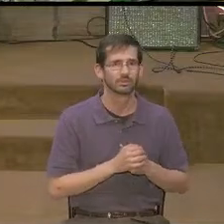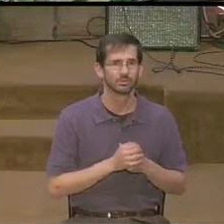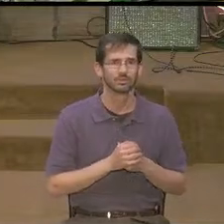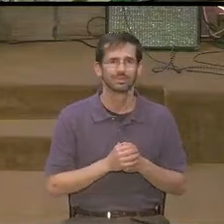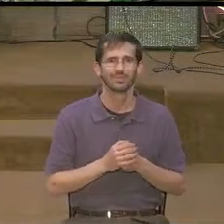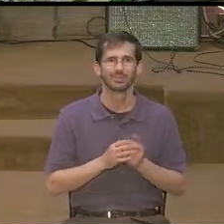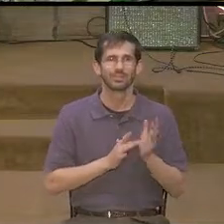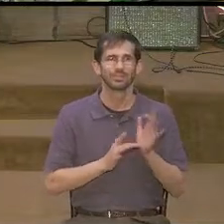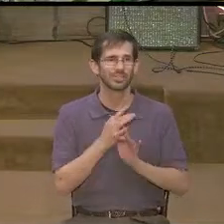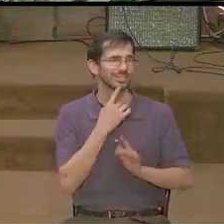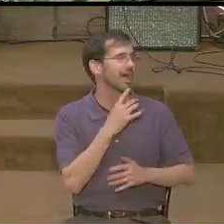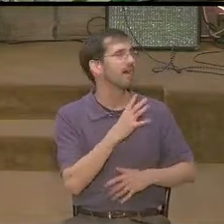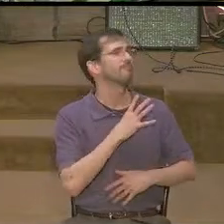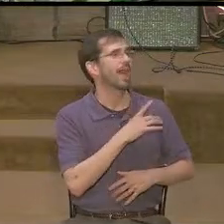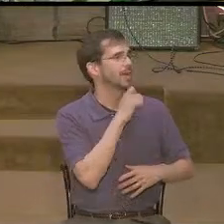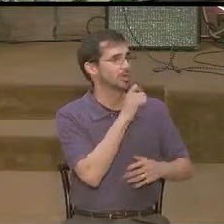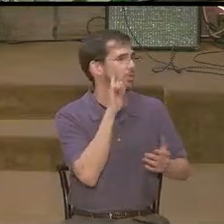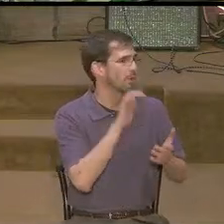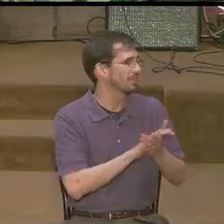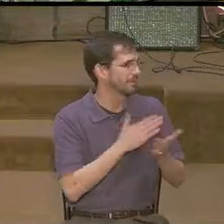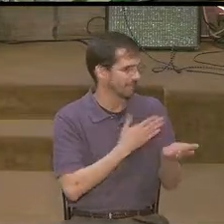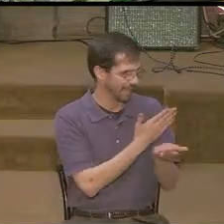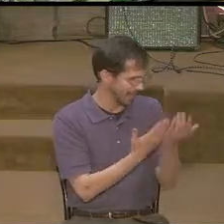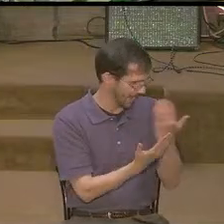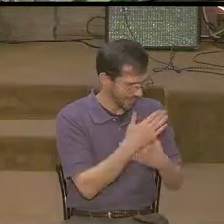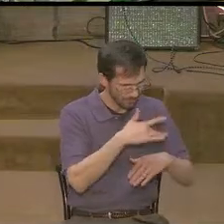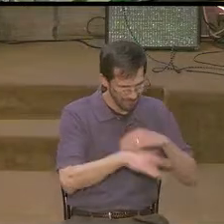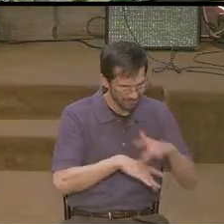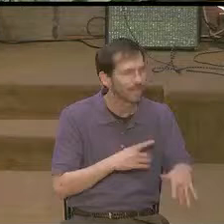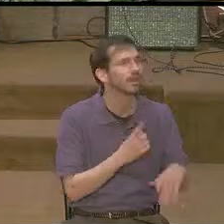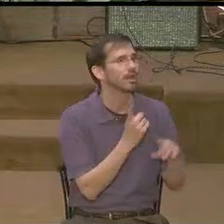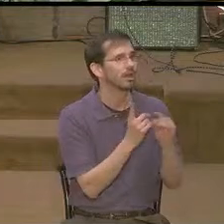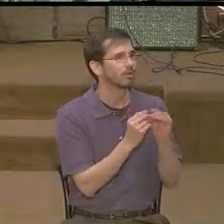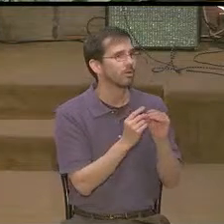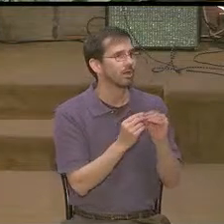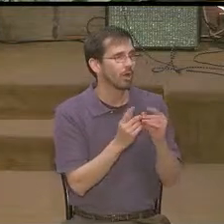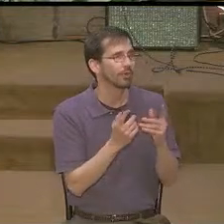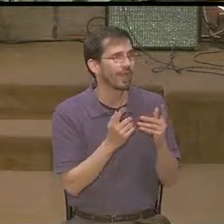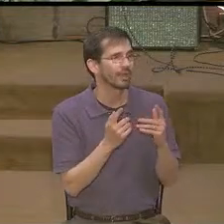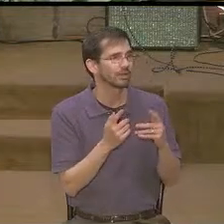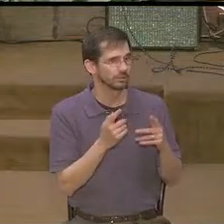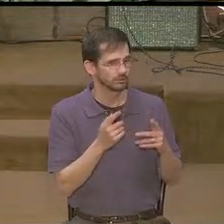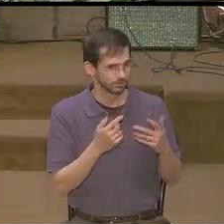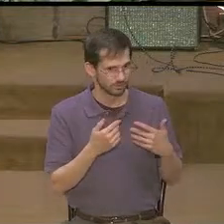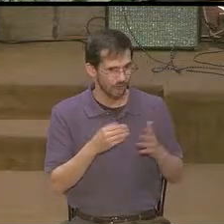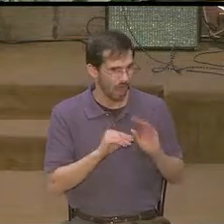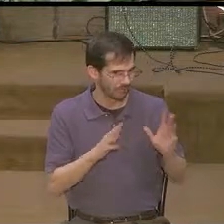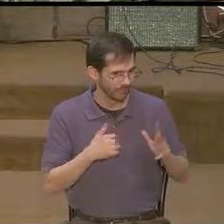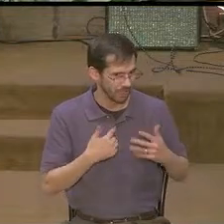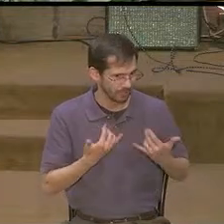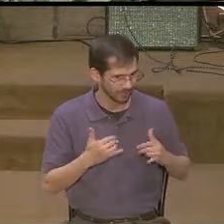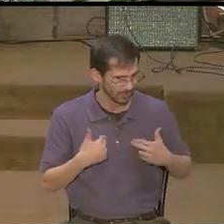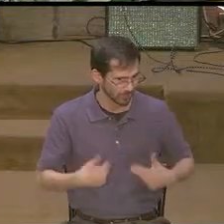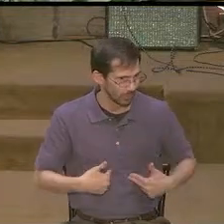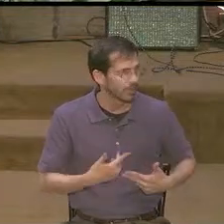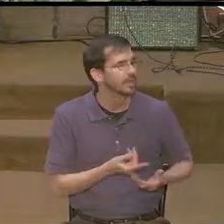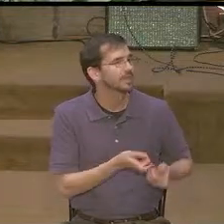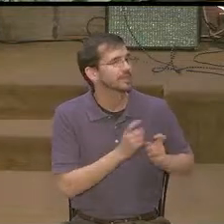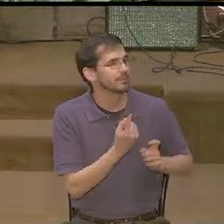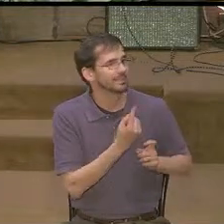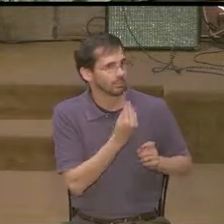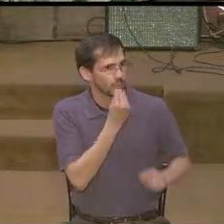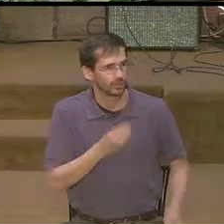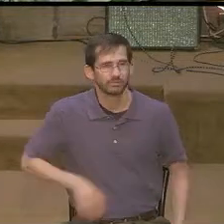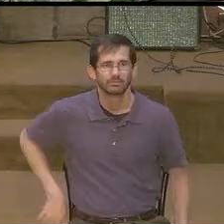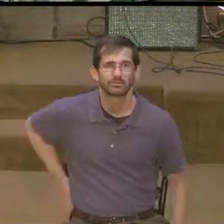Jesus said, okay, you don't believe my hands, you don't believe my feet. Let me just go one step further. Give me something to eat. Now, perhaps if I eat